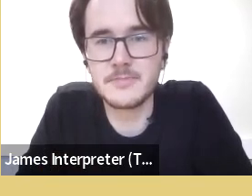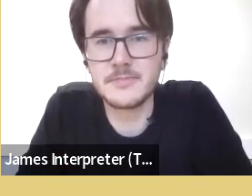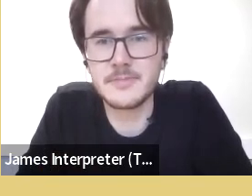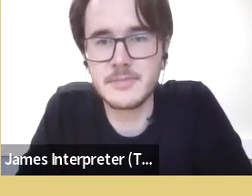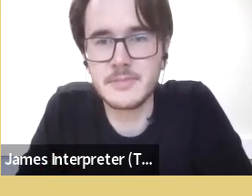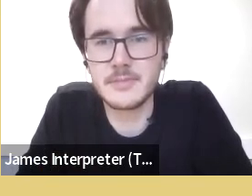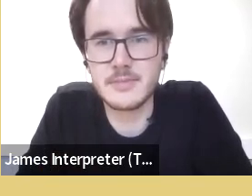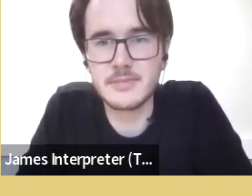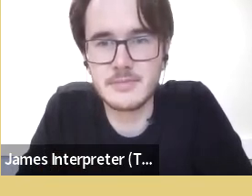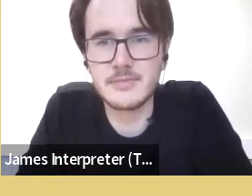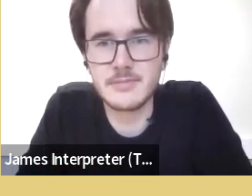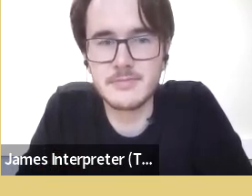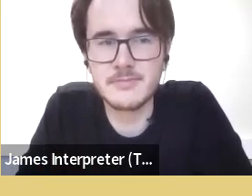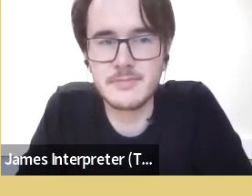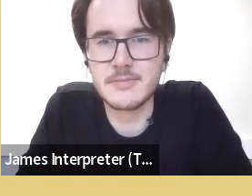Good.